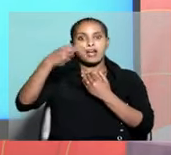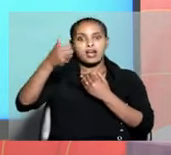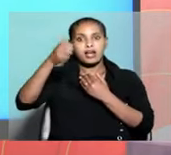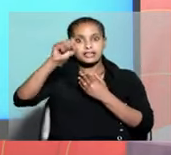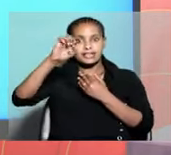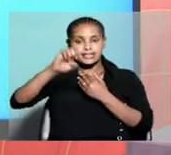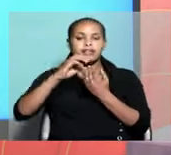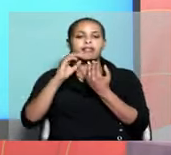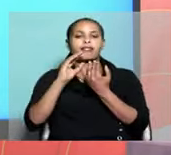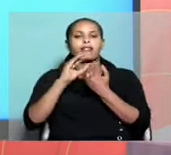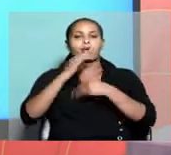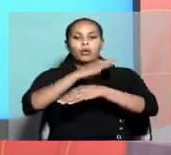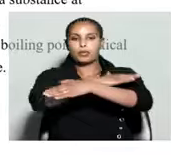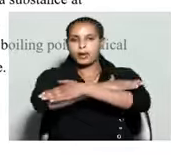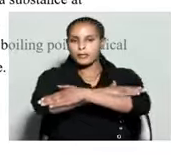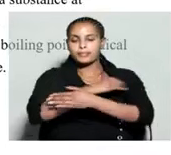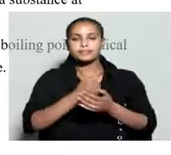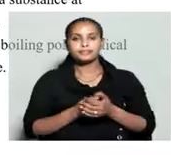equilibrium.